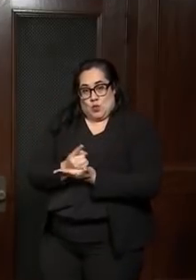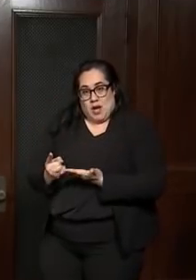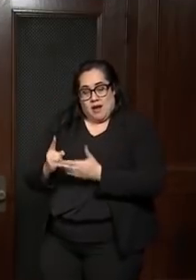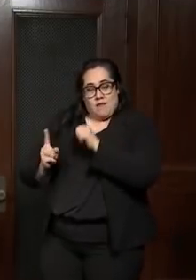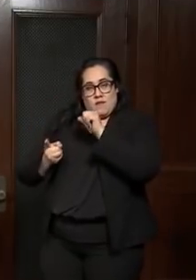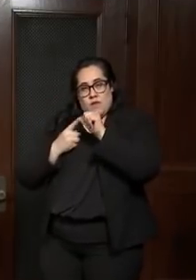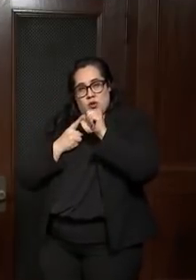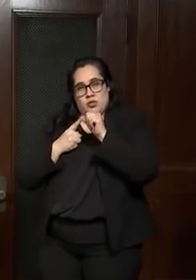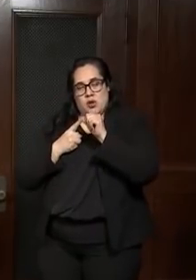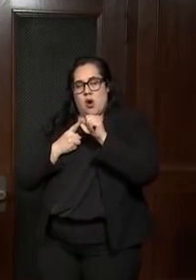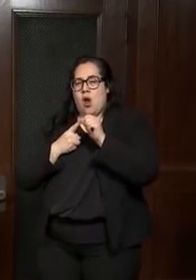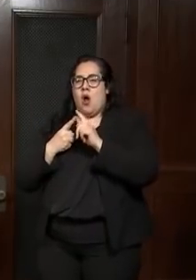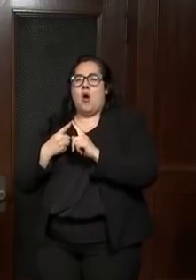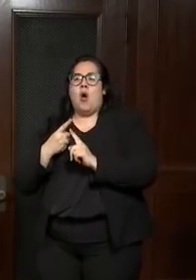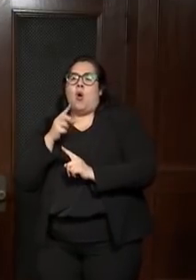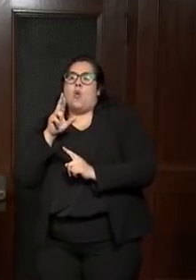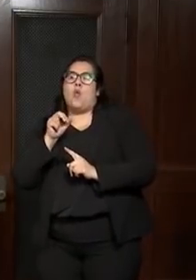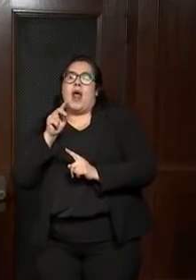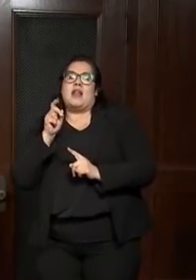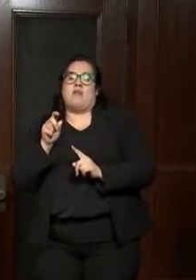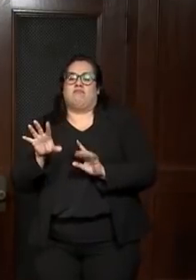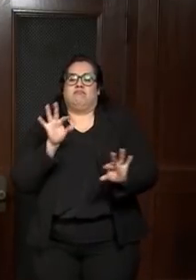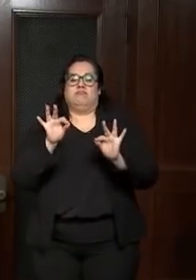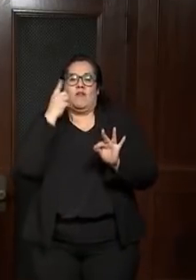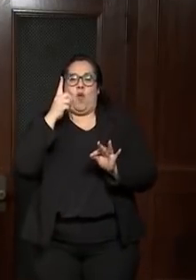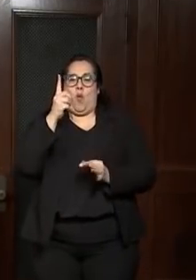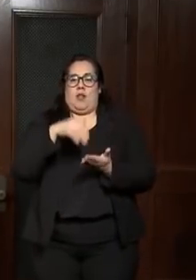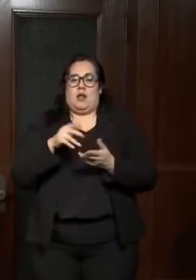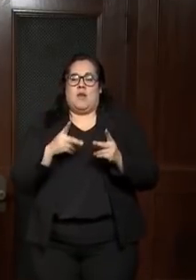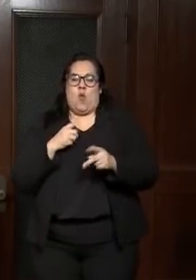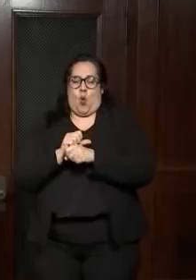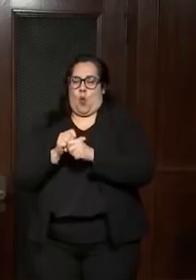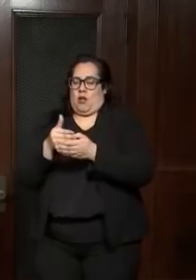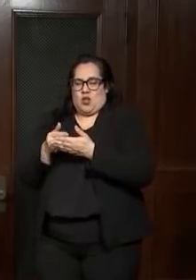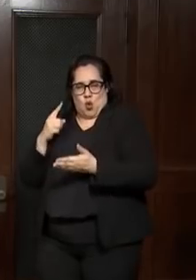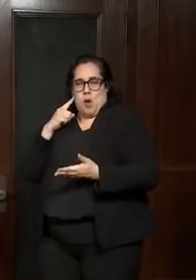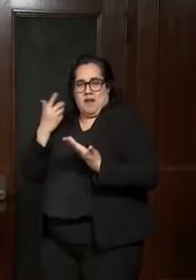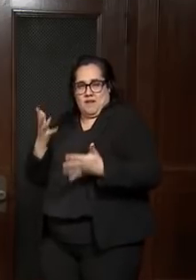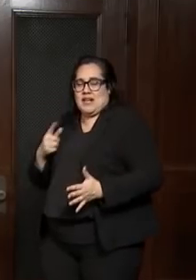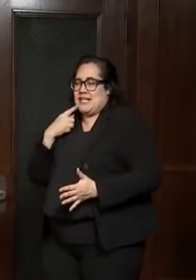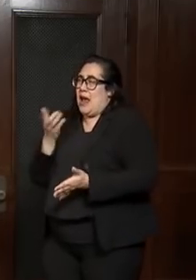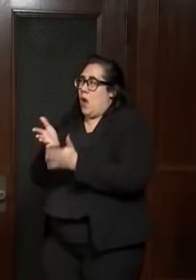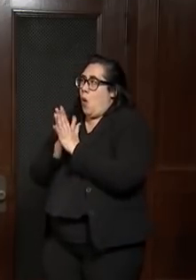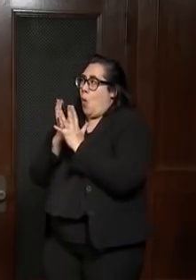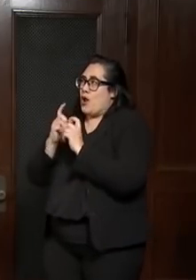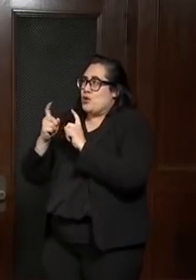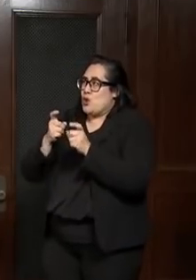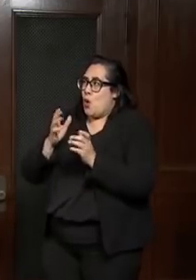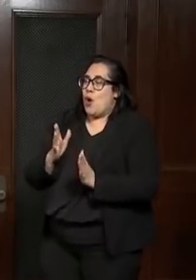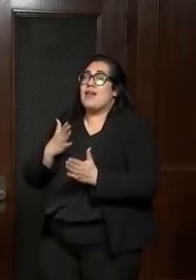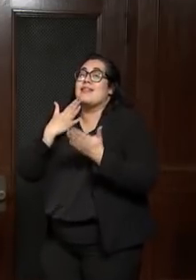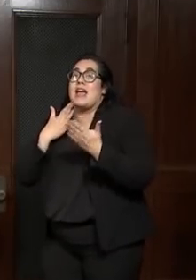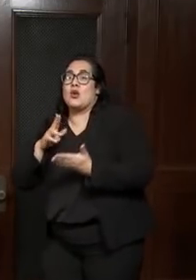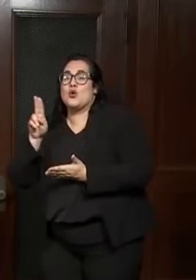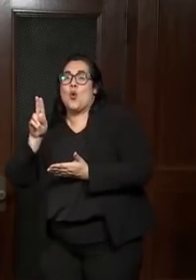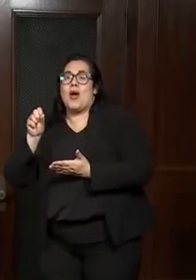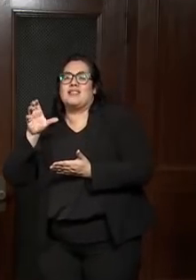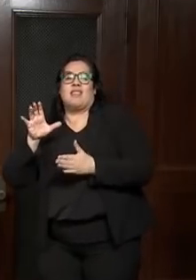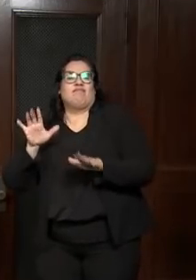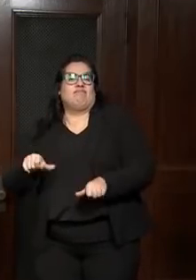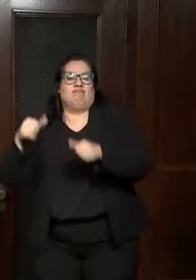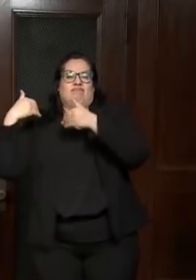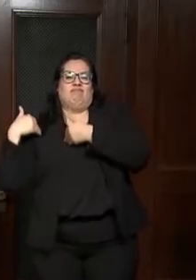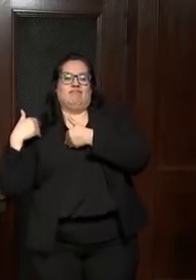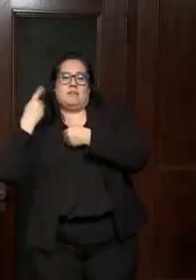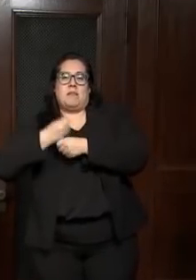first random testing of 1,000 folks. We've worked closely. You heard me appeal for a donor, and thank you to USC for stepping up